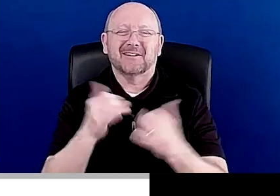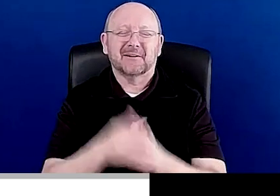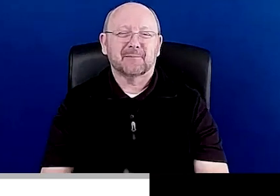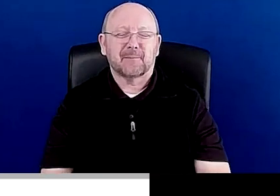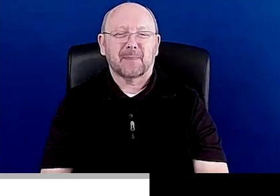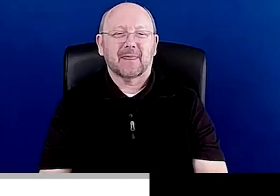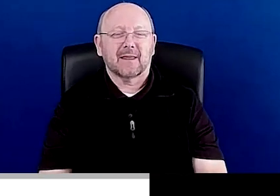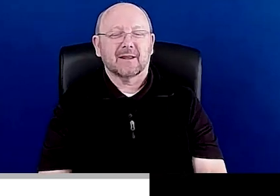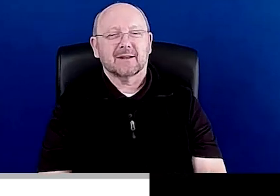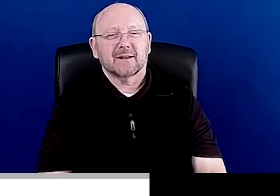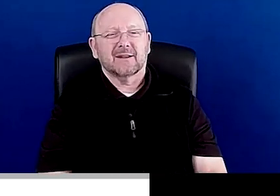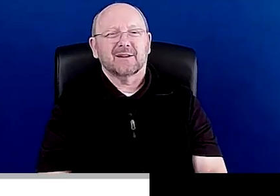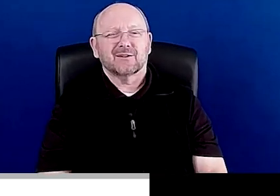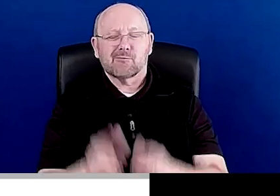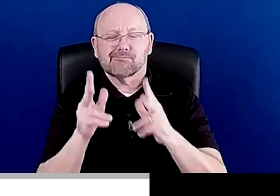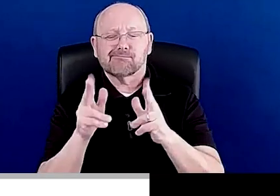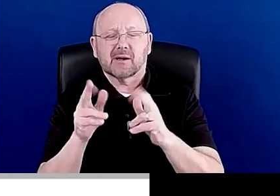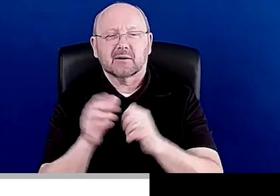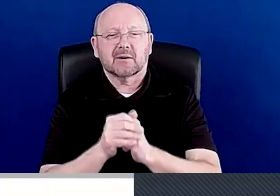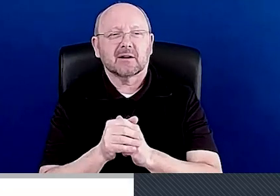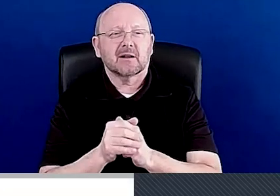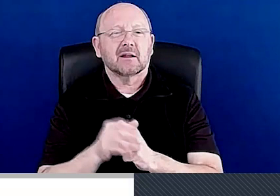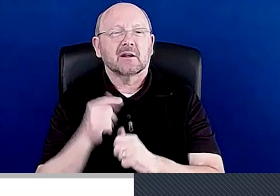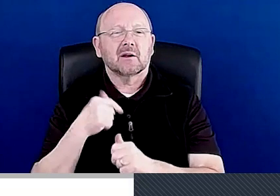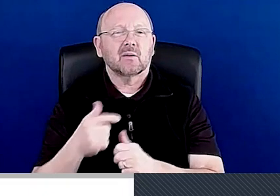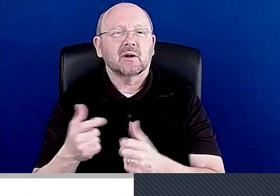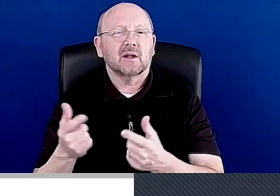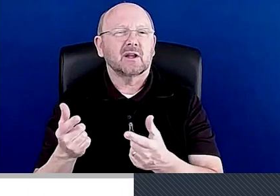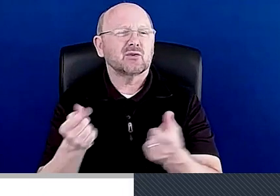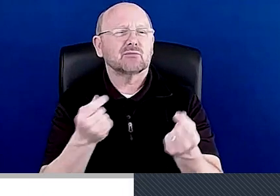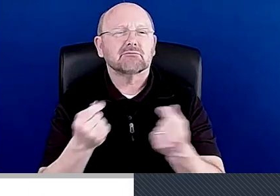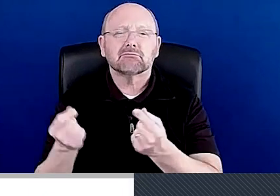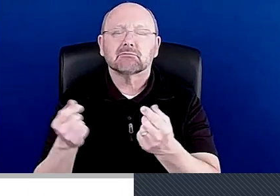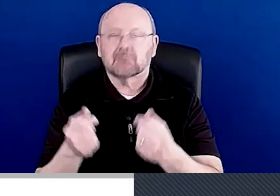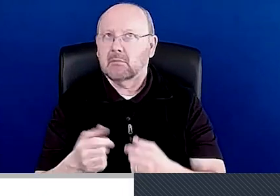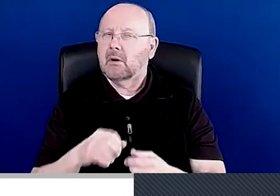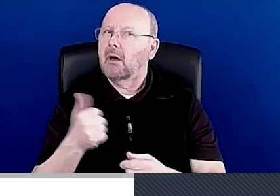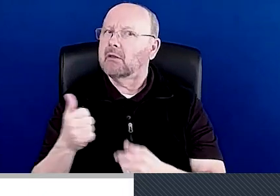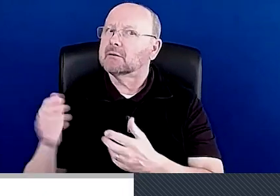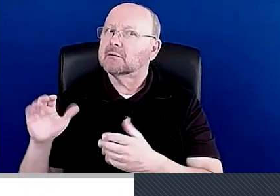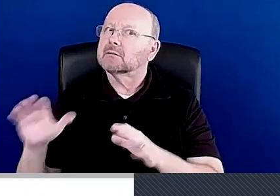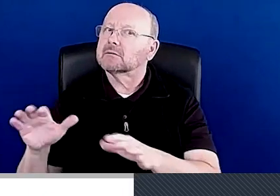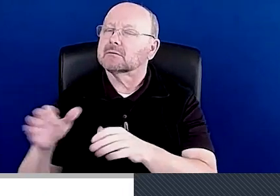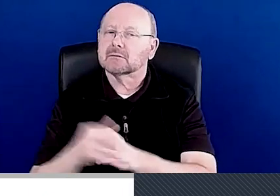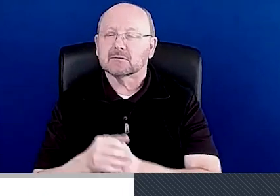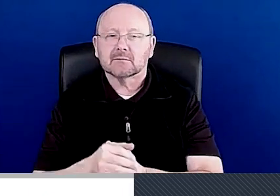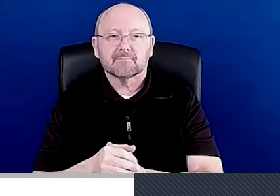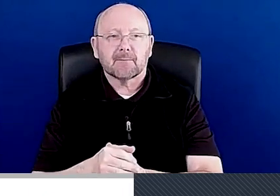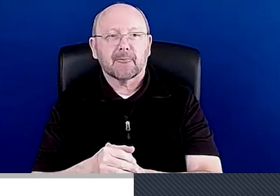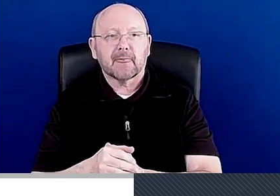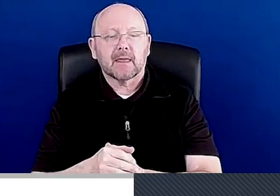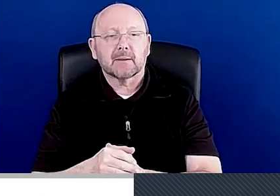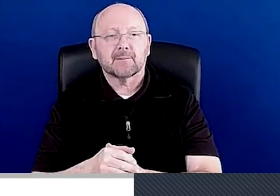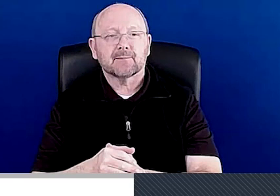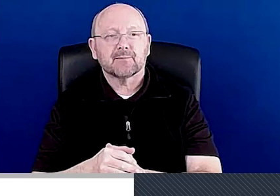gave you a little bit of a snippet of what we do. We do so much more, but we were honored